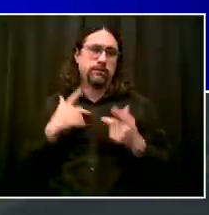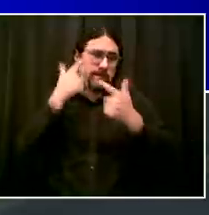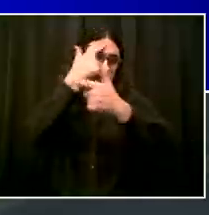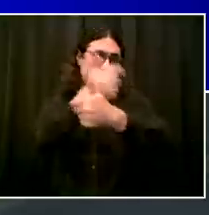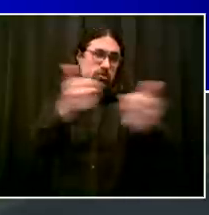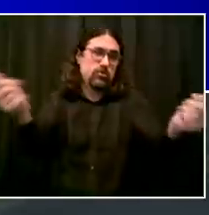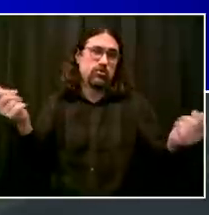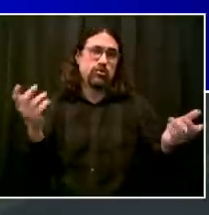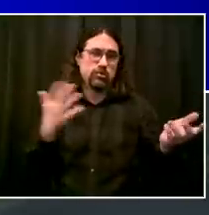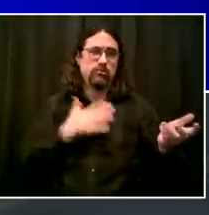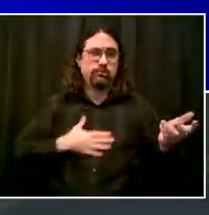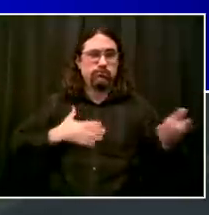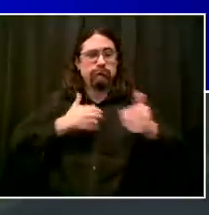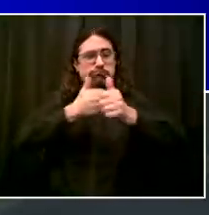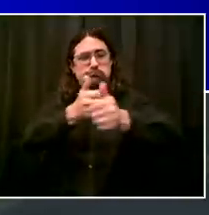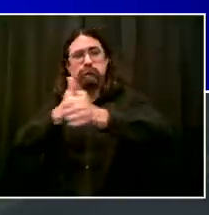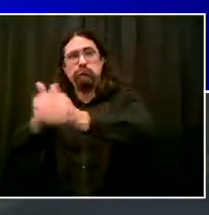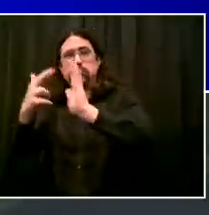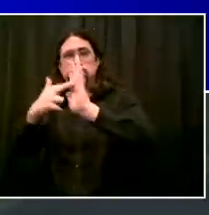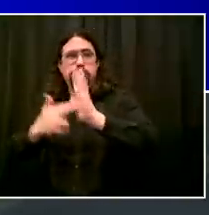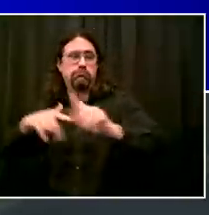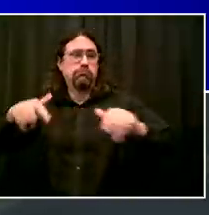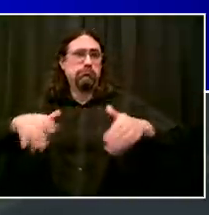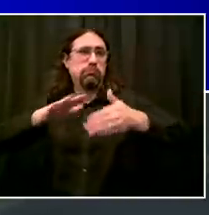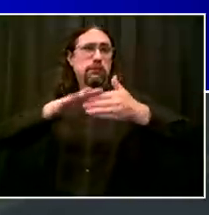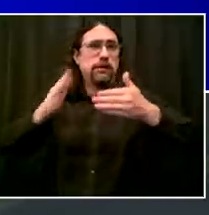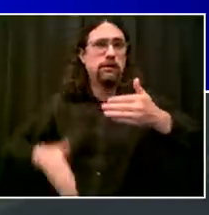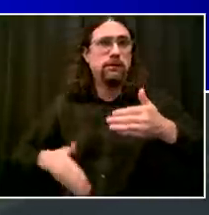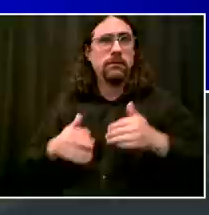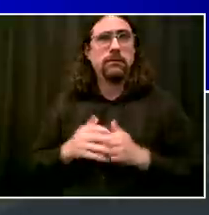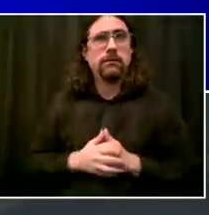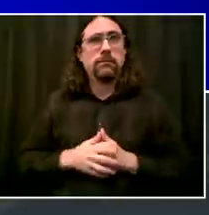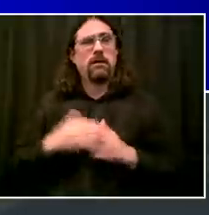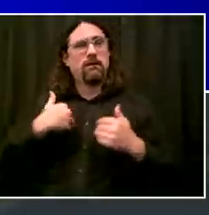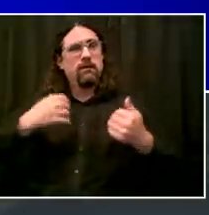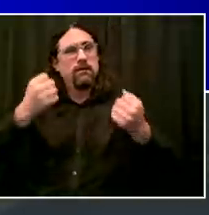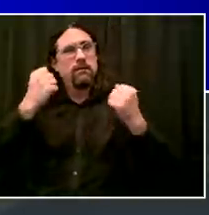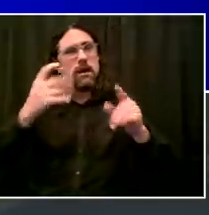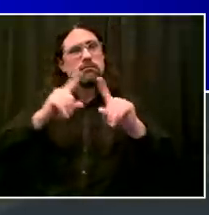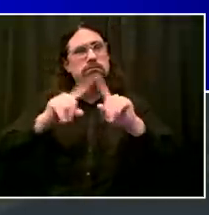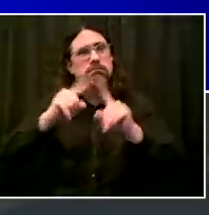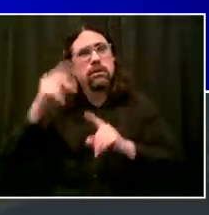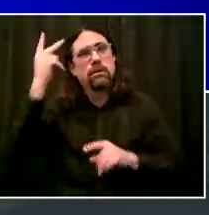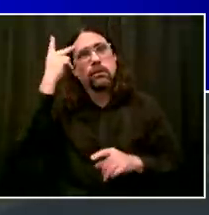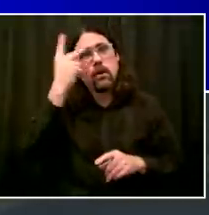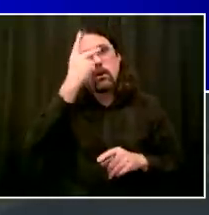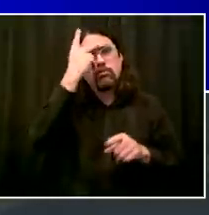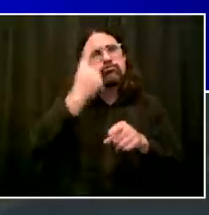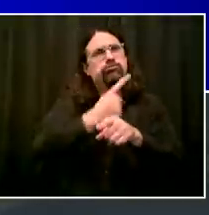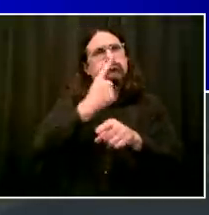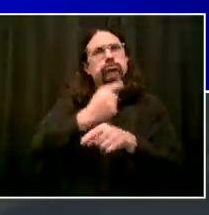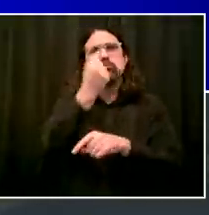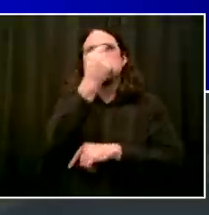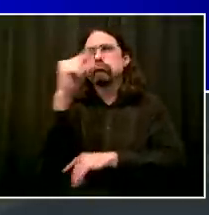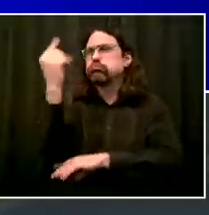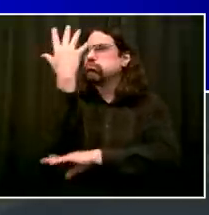our social distancing ambassadors will be out in force. So these are civilian employees of the city government.